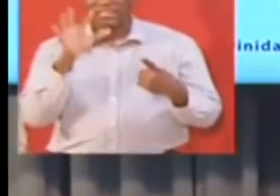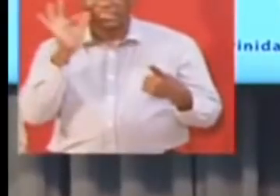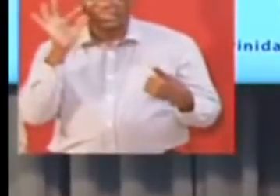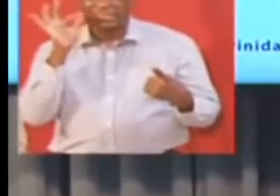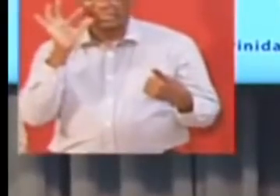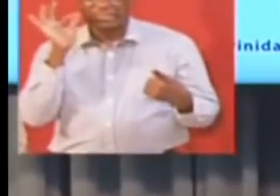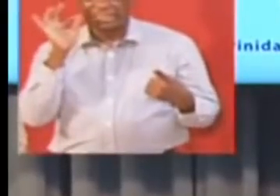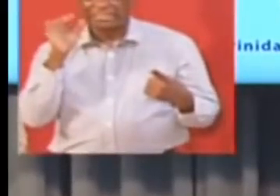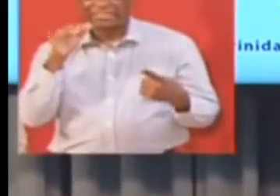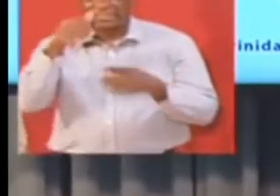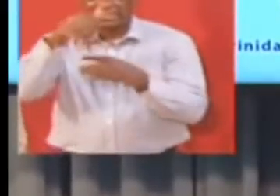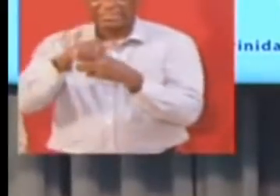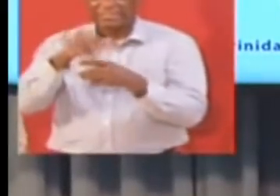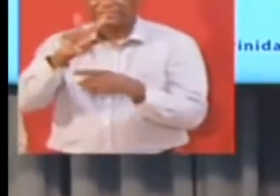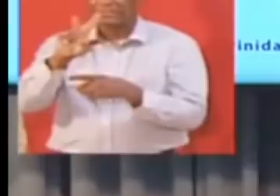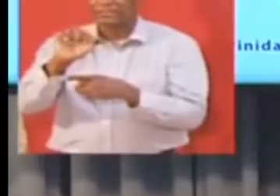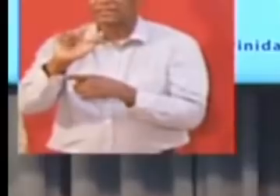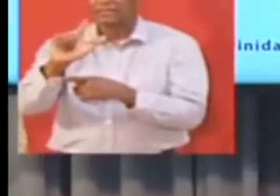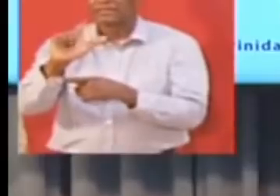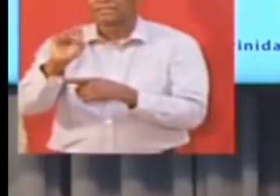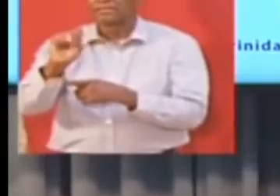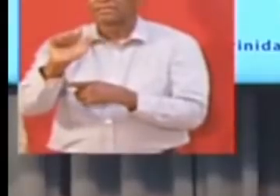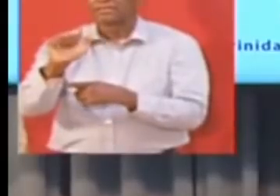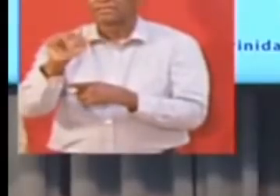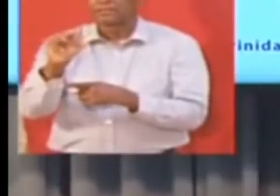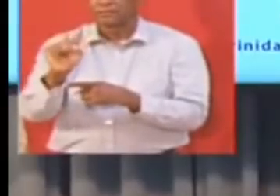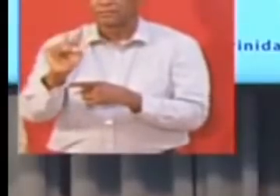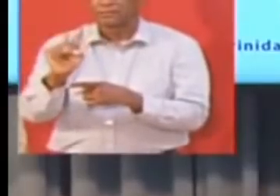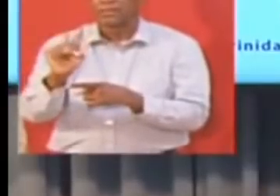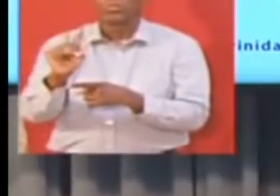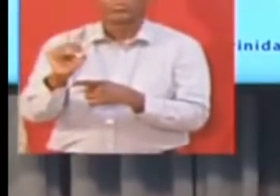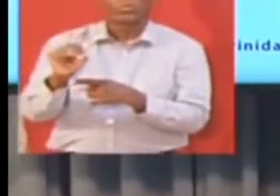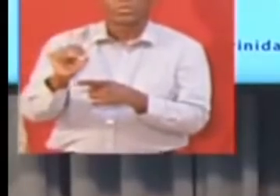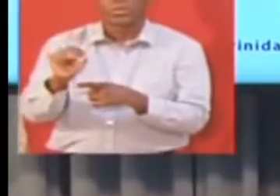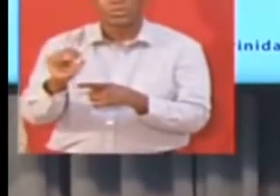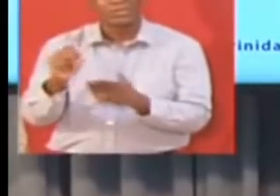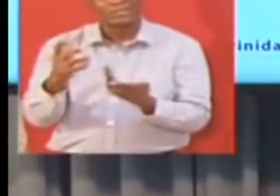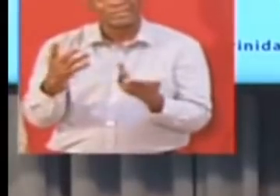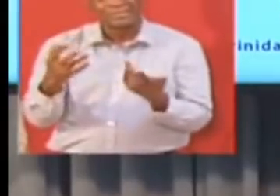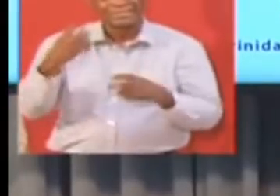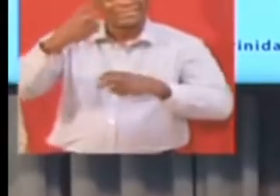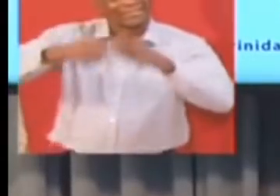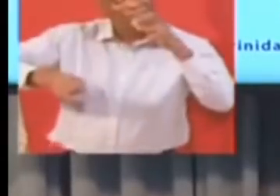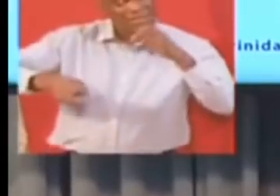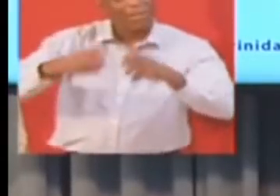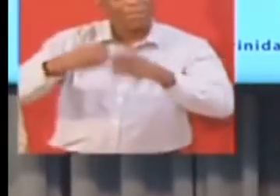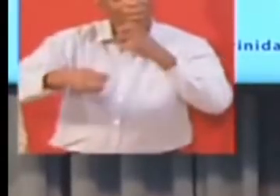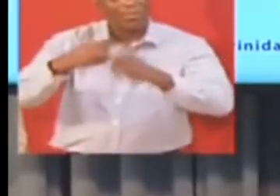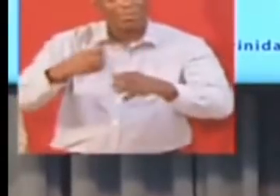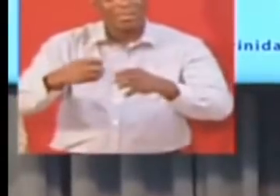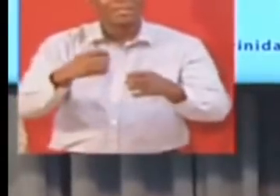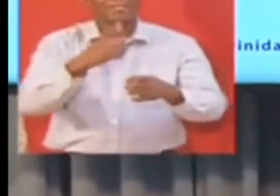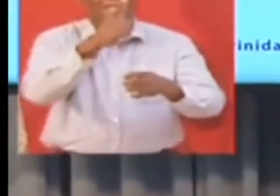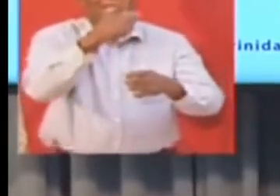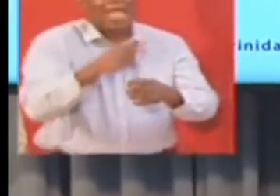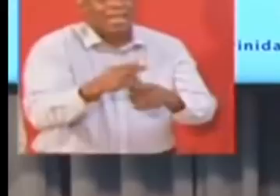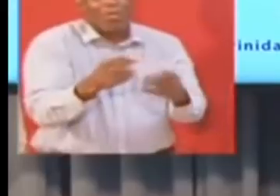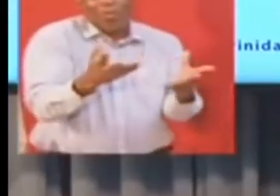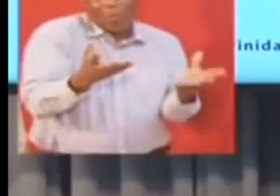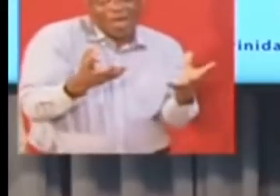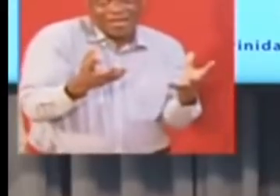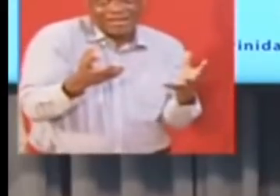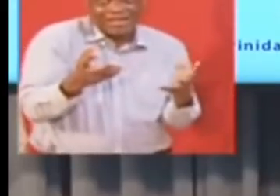Valsin is a very touchy one, because half of the people want the cats and half of the people don't want the cats. So I am caught in